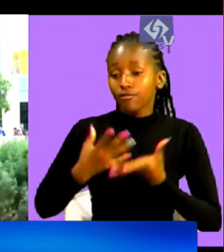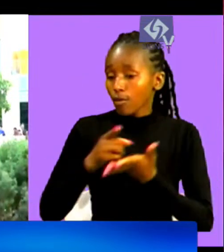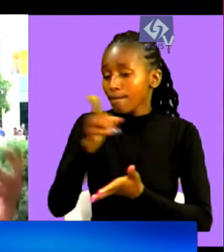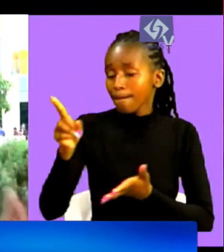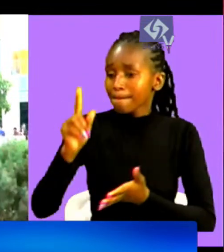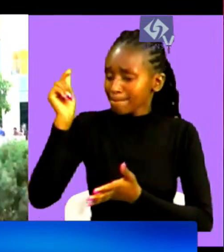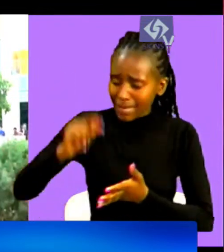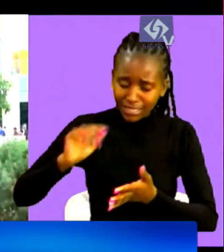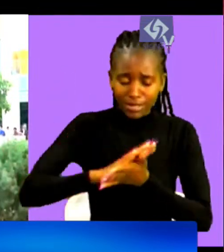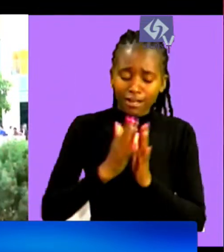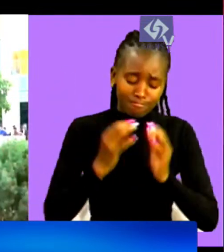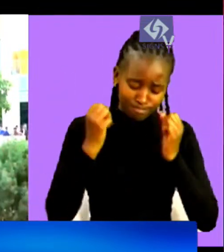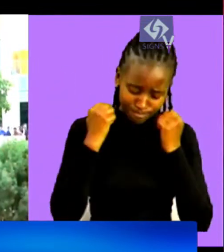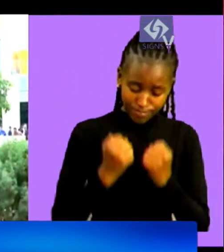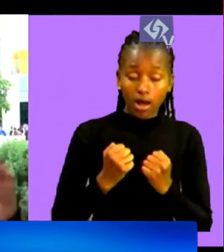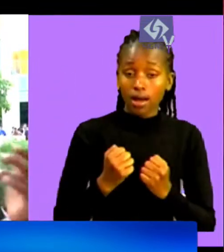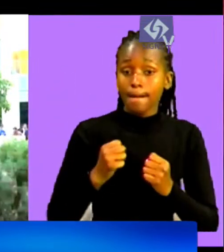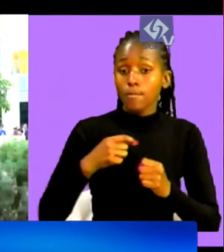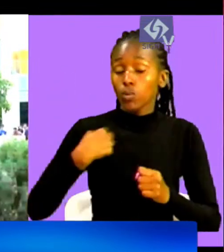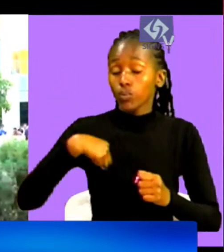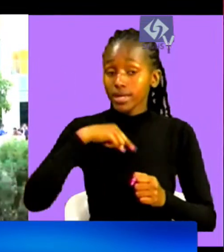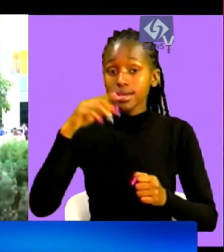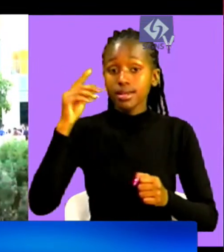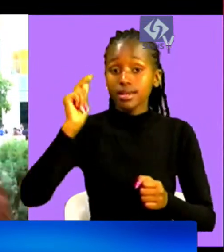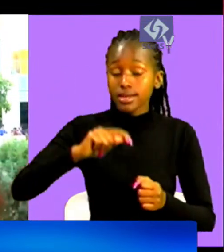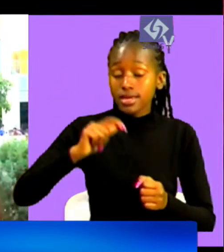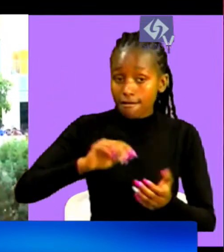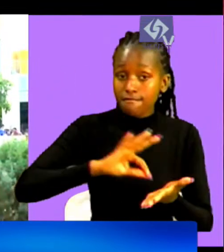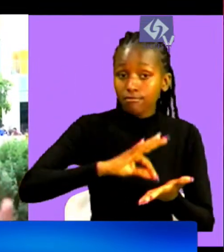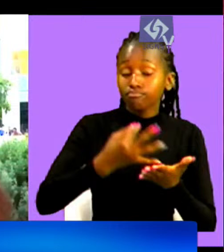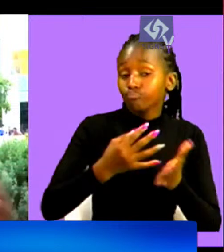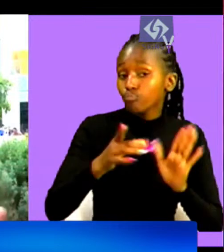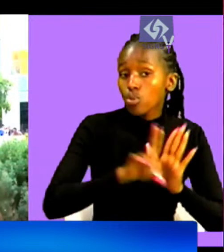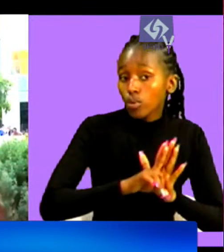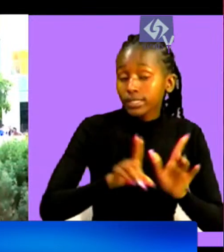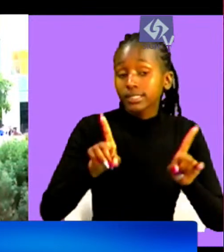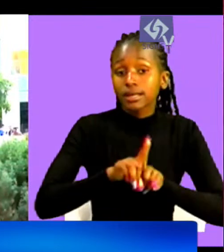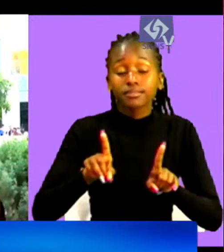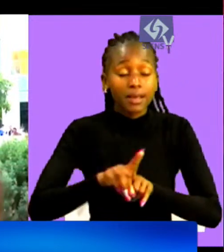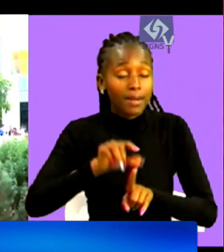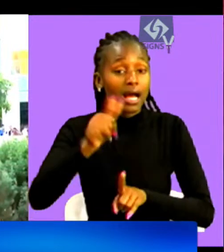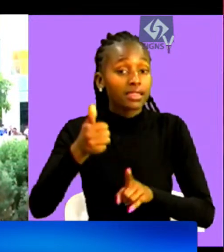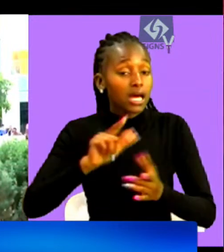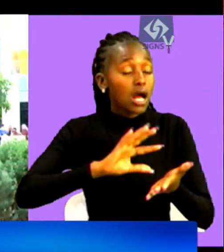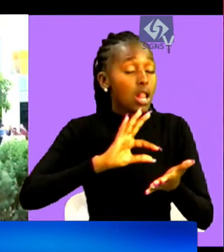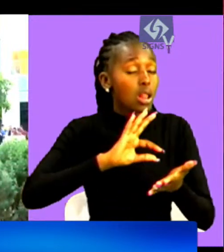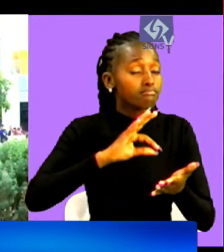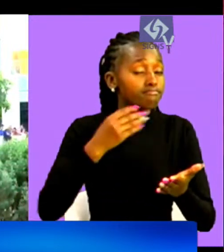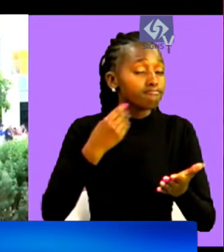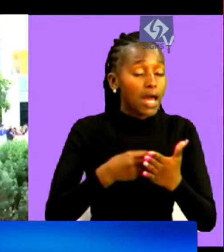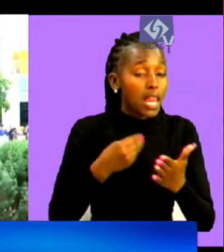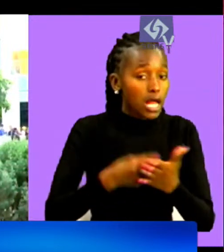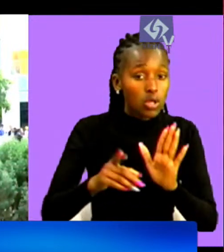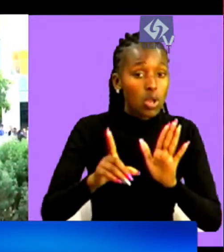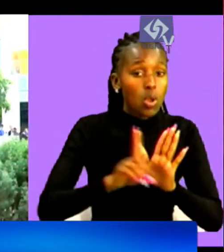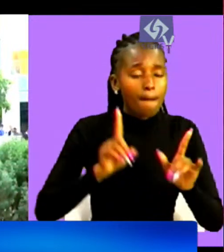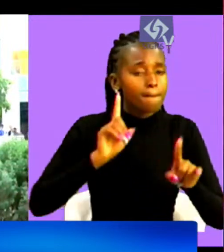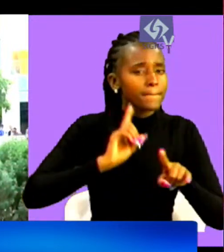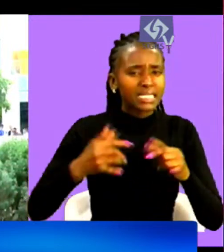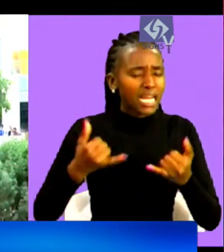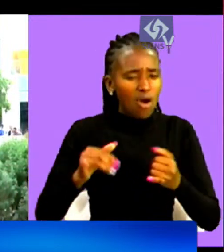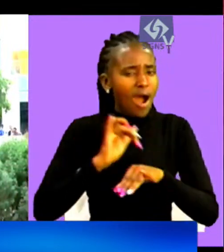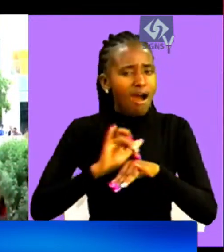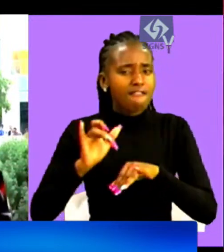adaptation finance. We need loss and damage finance, but they should not come at the expense of bring what is